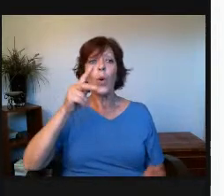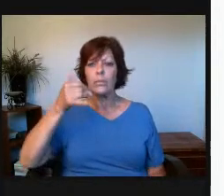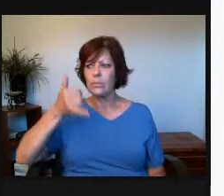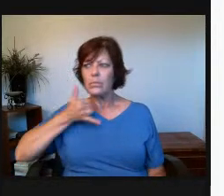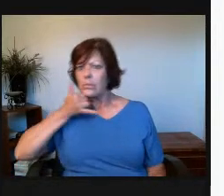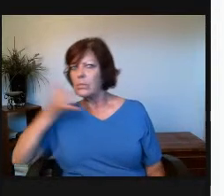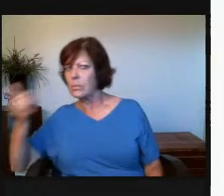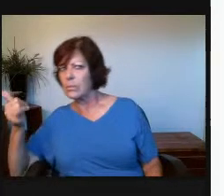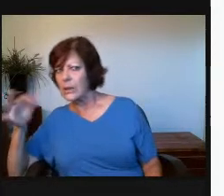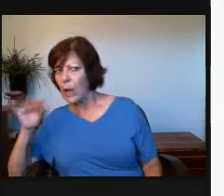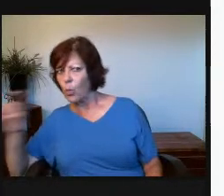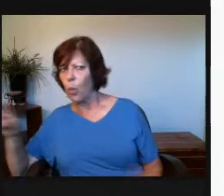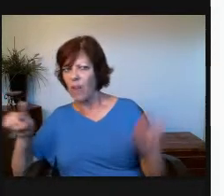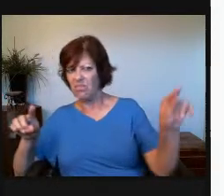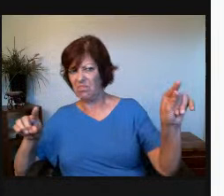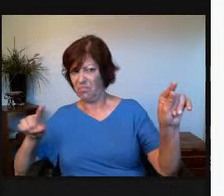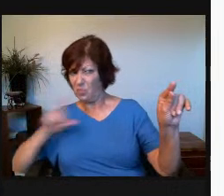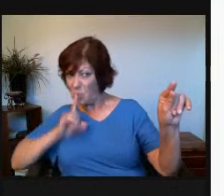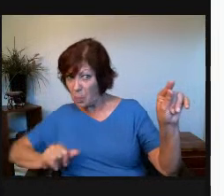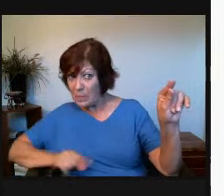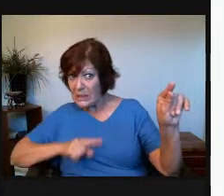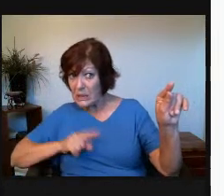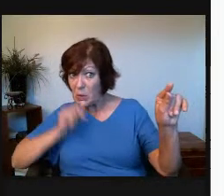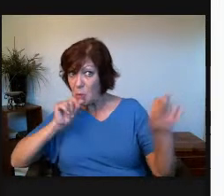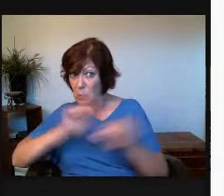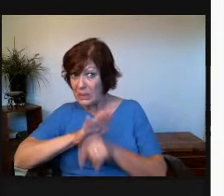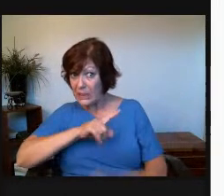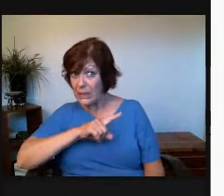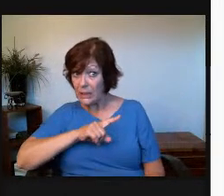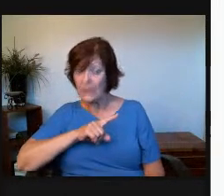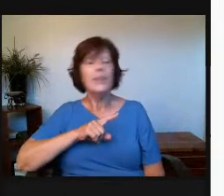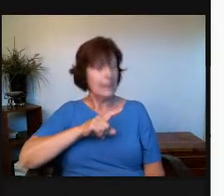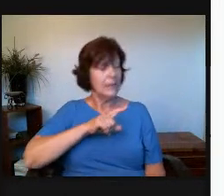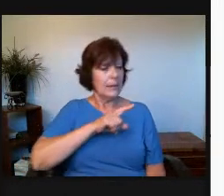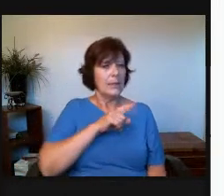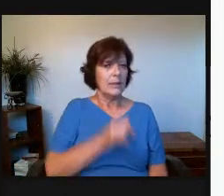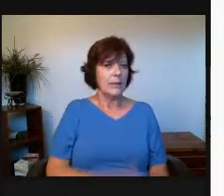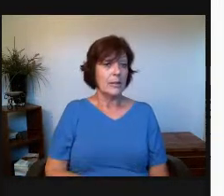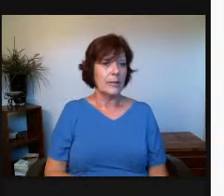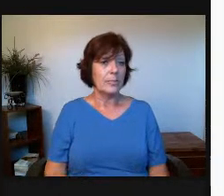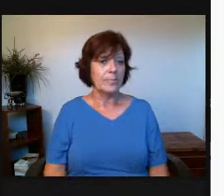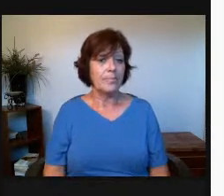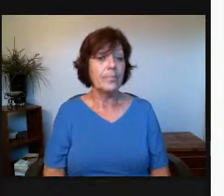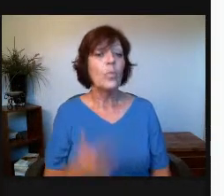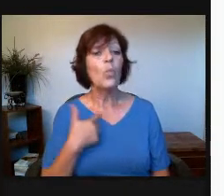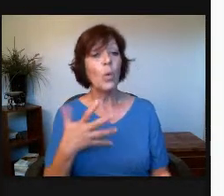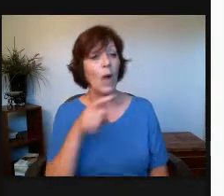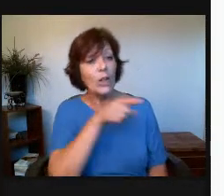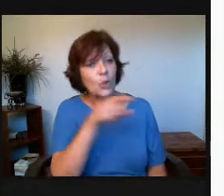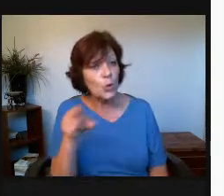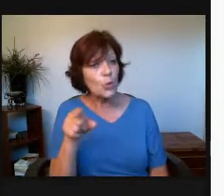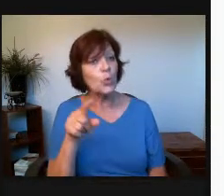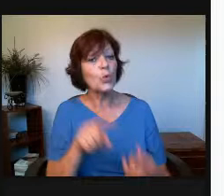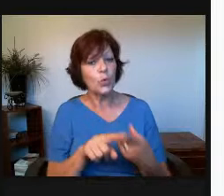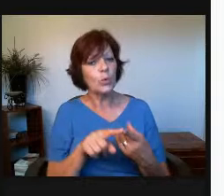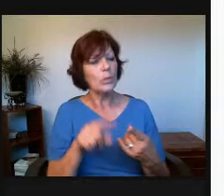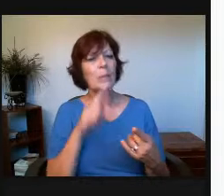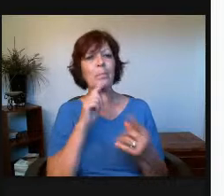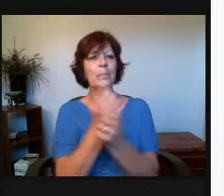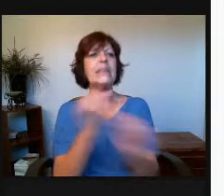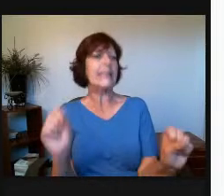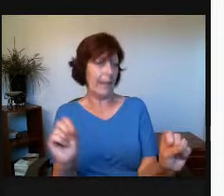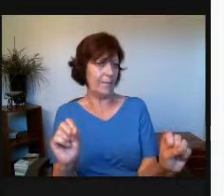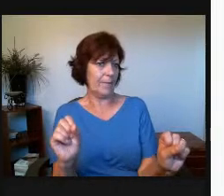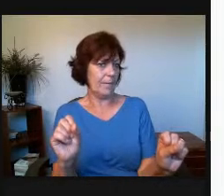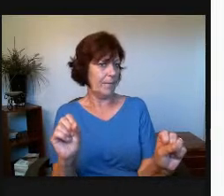phone and call 911 and verify that that person is who they say they are. We want you to take the normal safety measures that